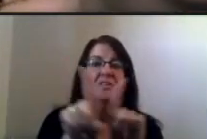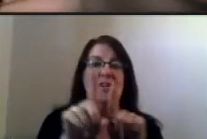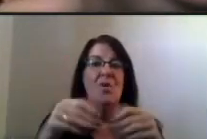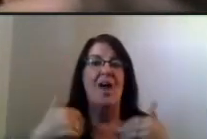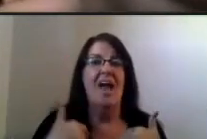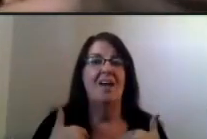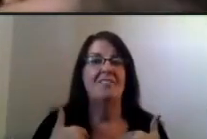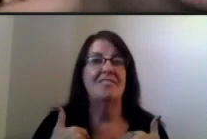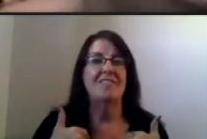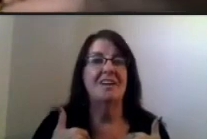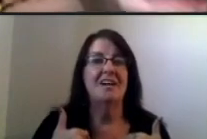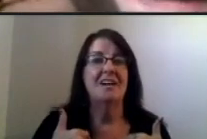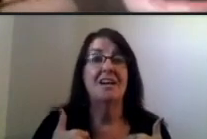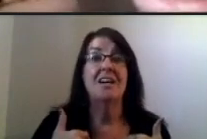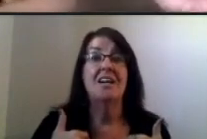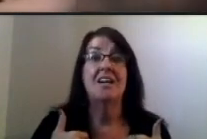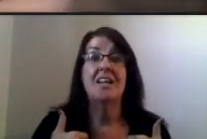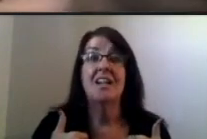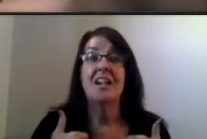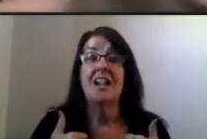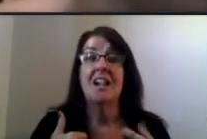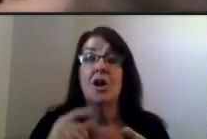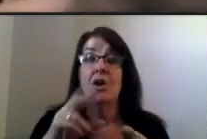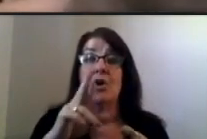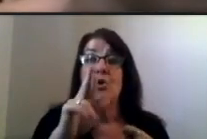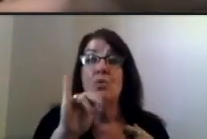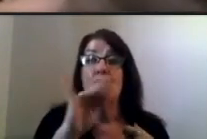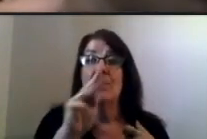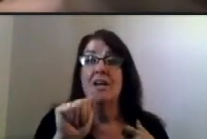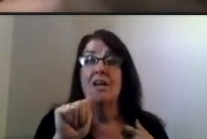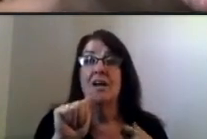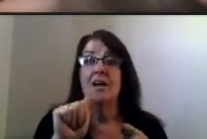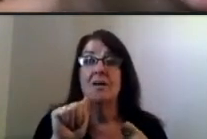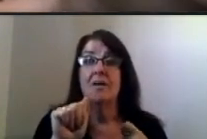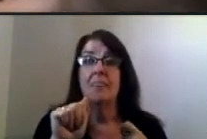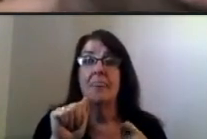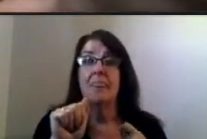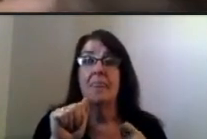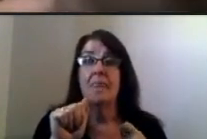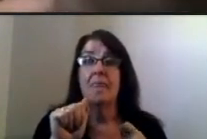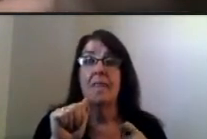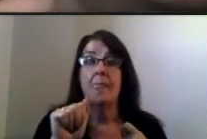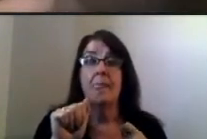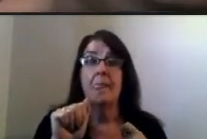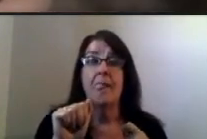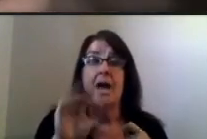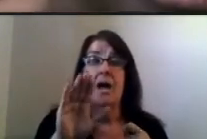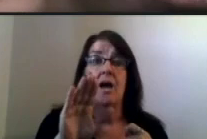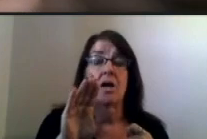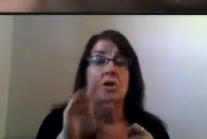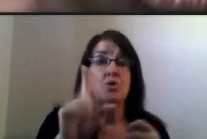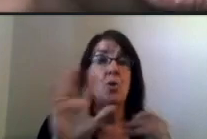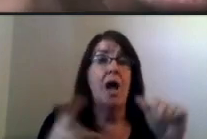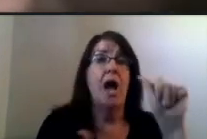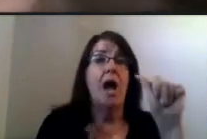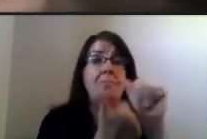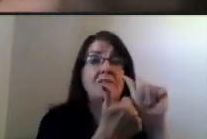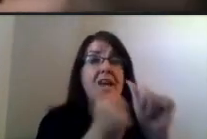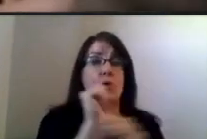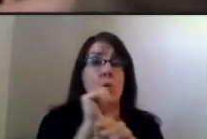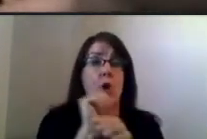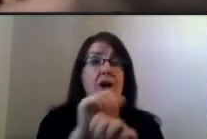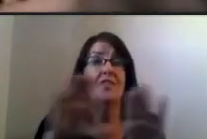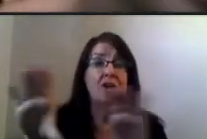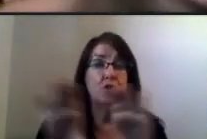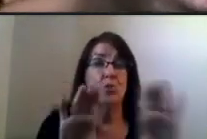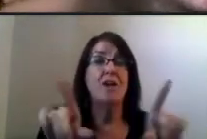also have Catalina Rios from the Southeastern Michigan Undocumented Fund to update us about the work they have been doing